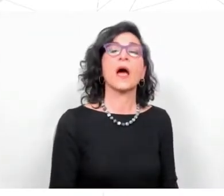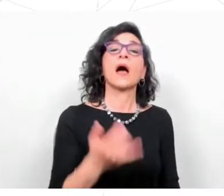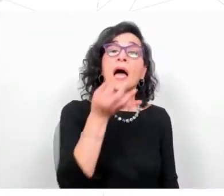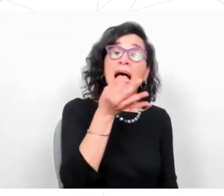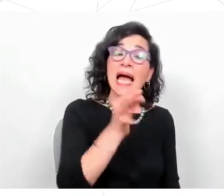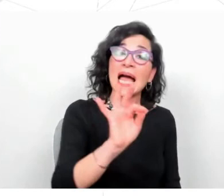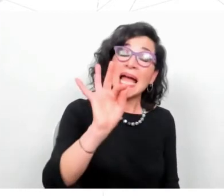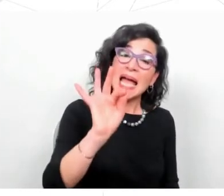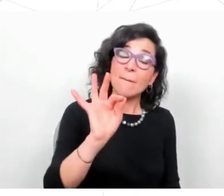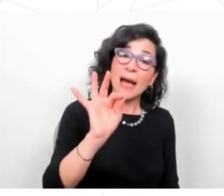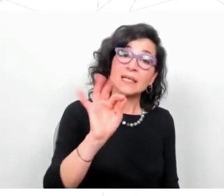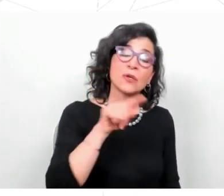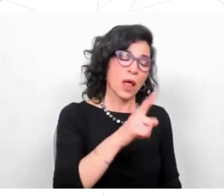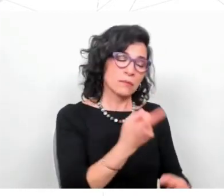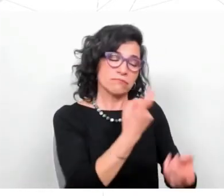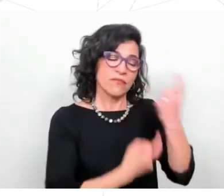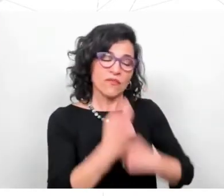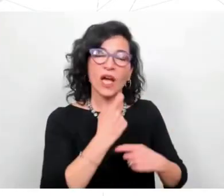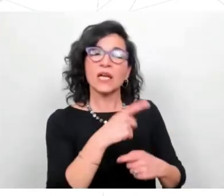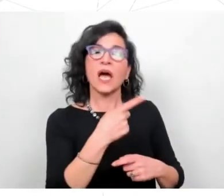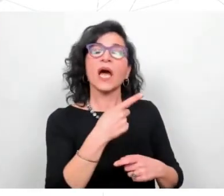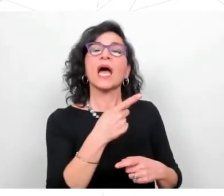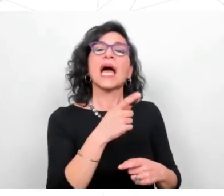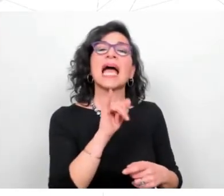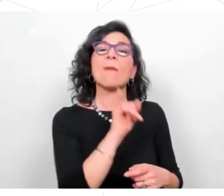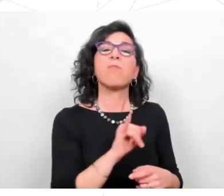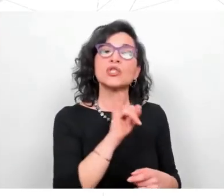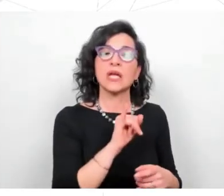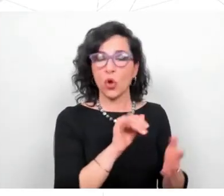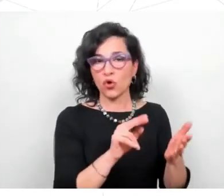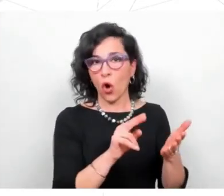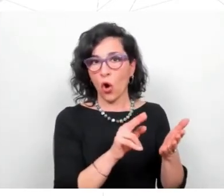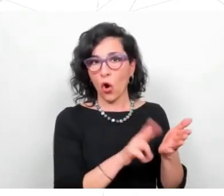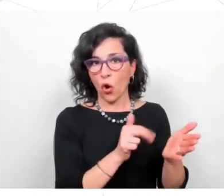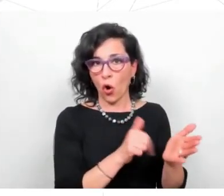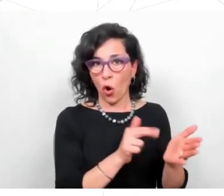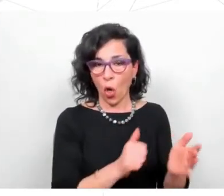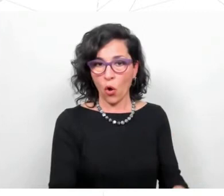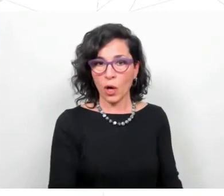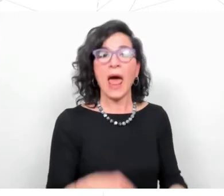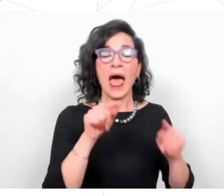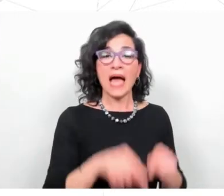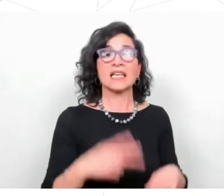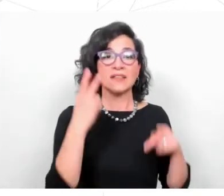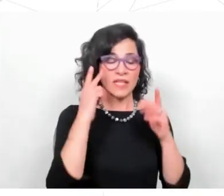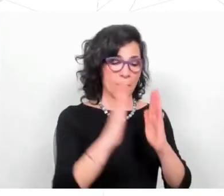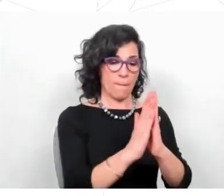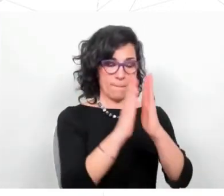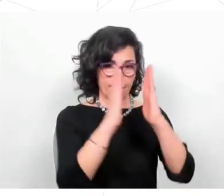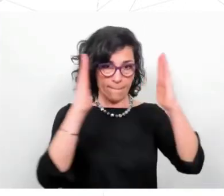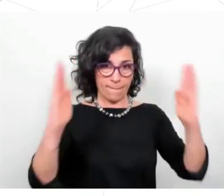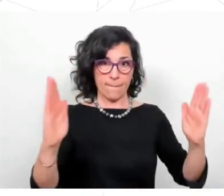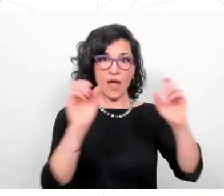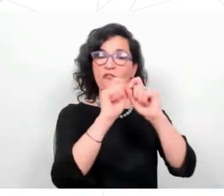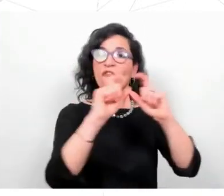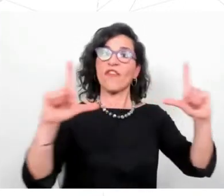Specifically information that's derived through color settings. And now we're going to look at magnifier. Now, as I